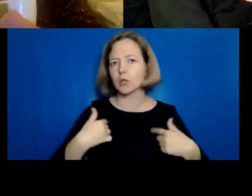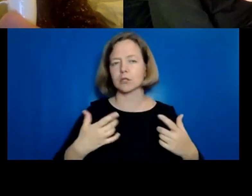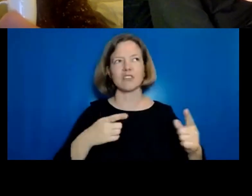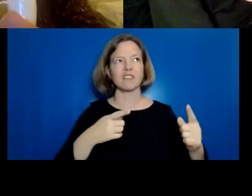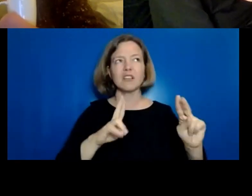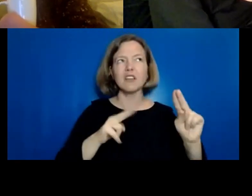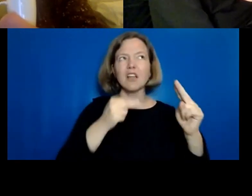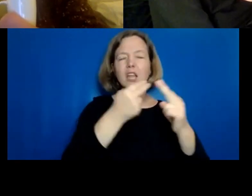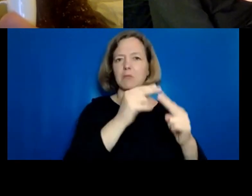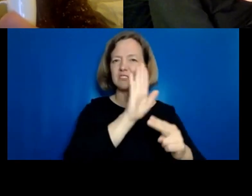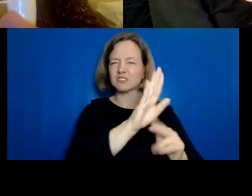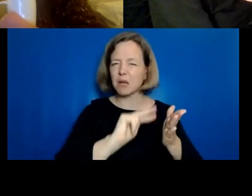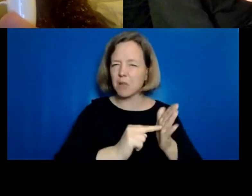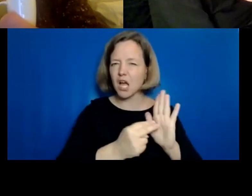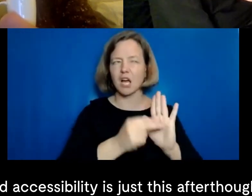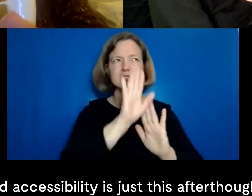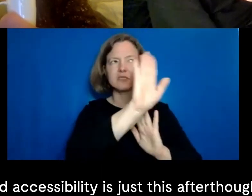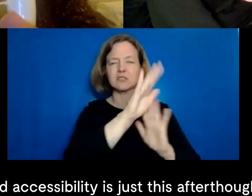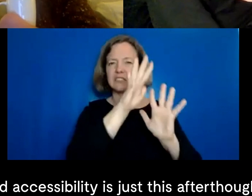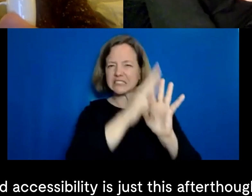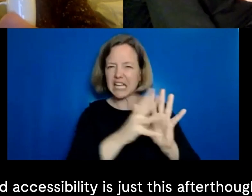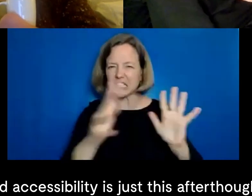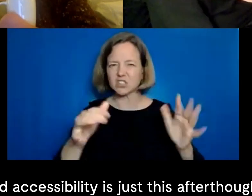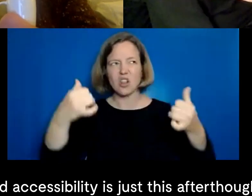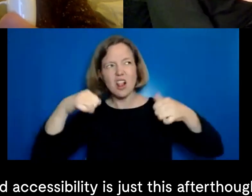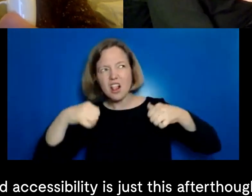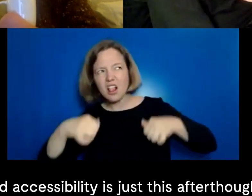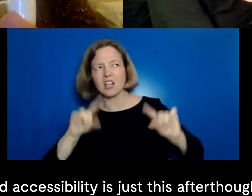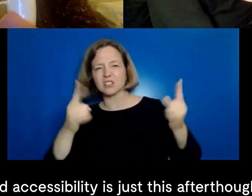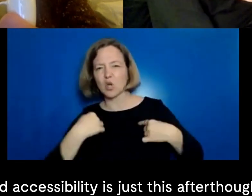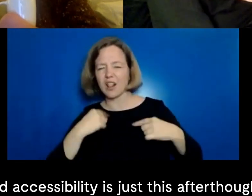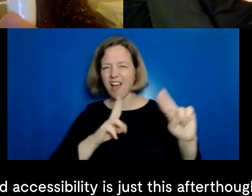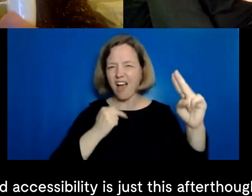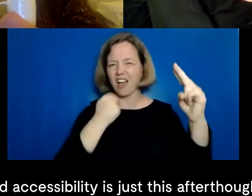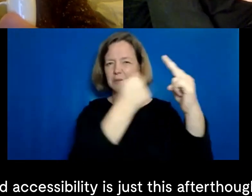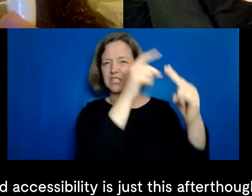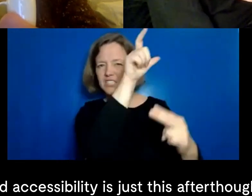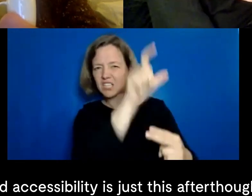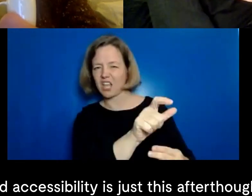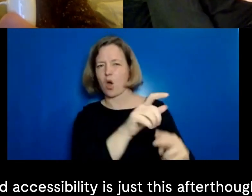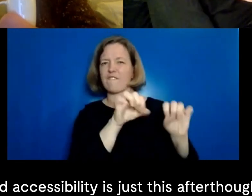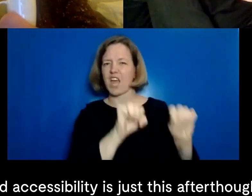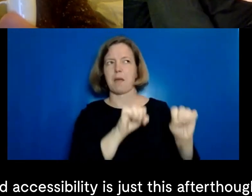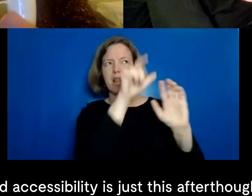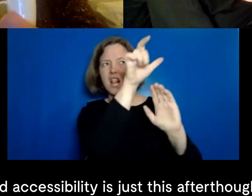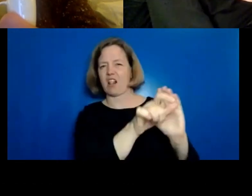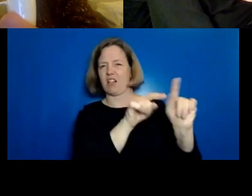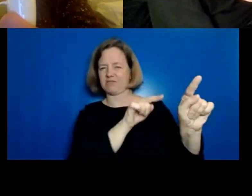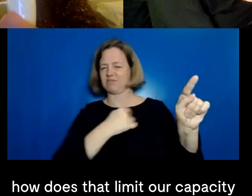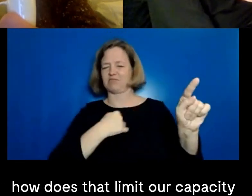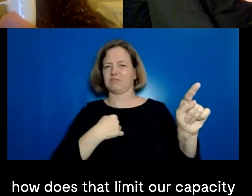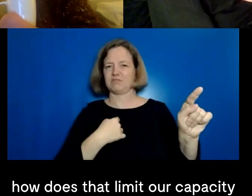and schedules, and if accessibility is just this afterthought rather than an